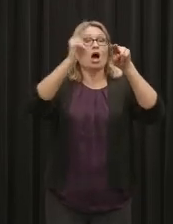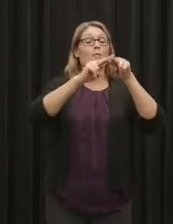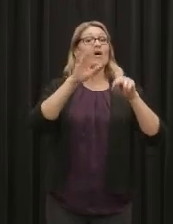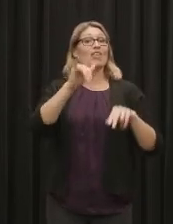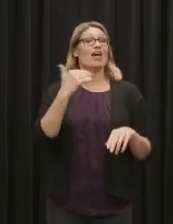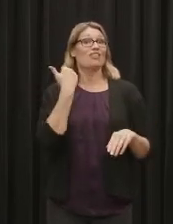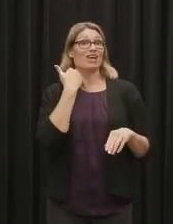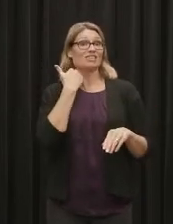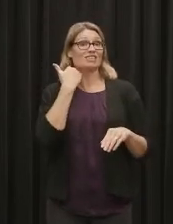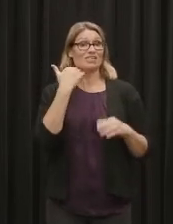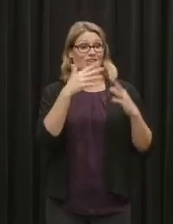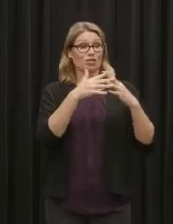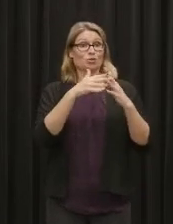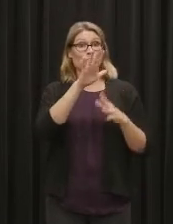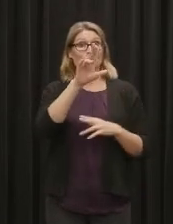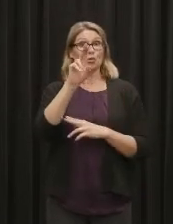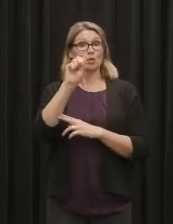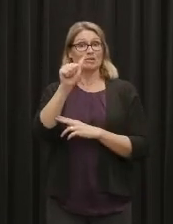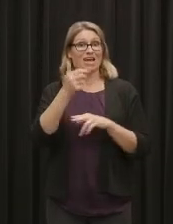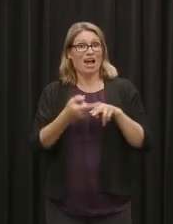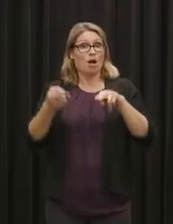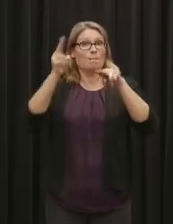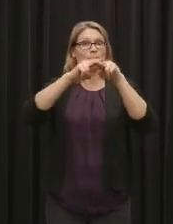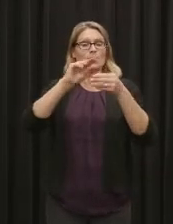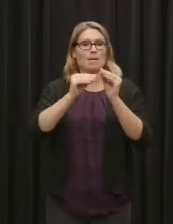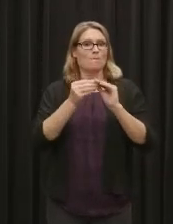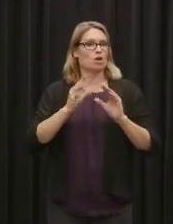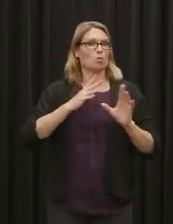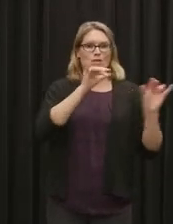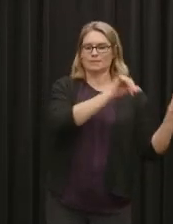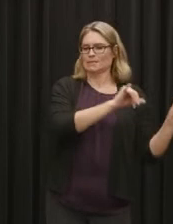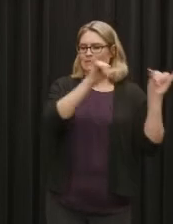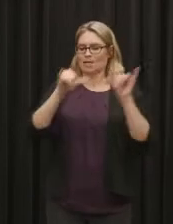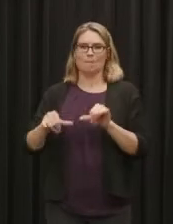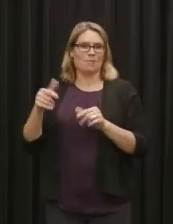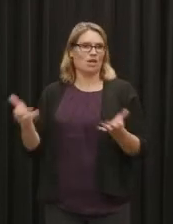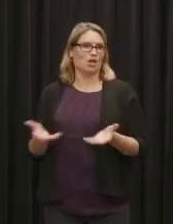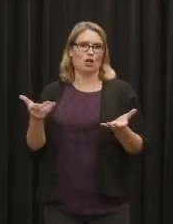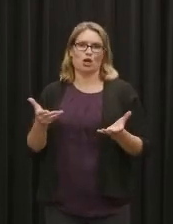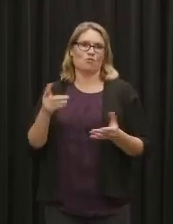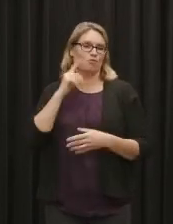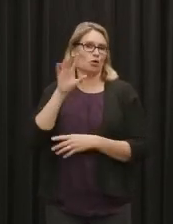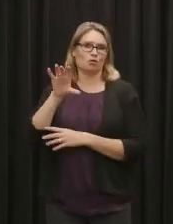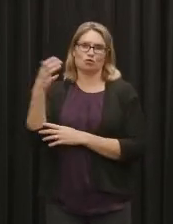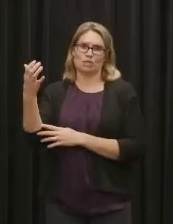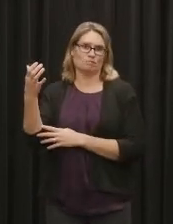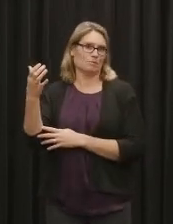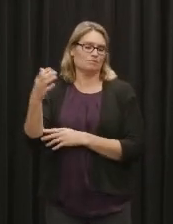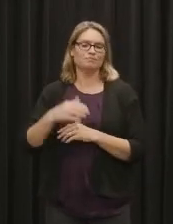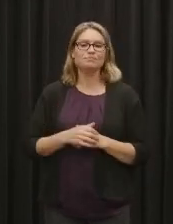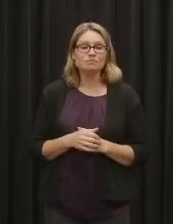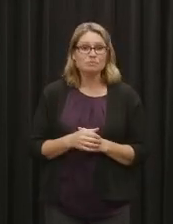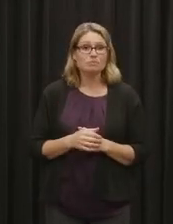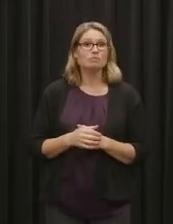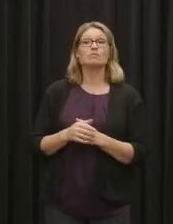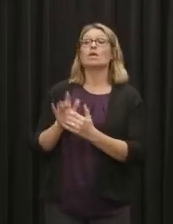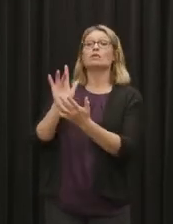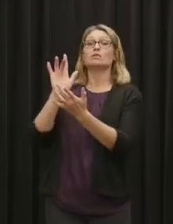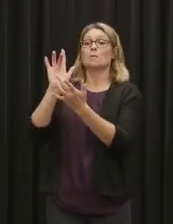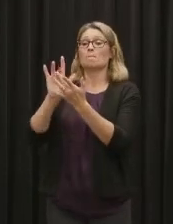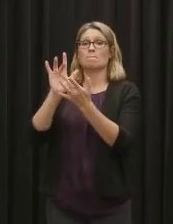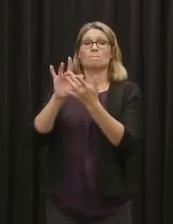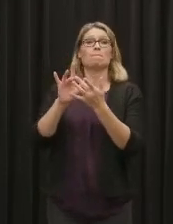American Thanksgiving celebrations happened. We don't want to see that here with our holiday celebrations. So to keep your close contacts at